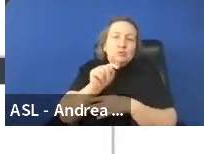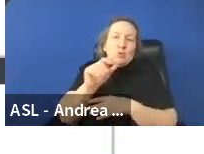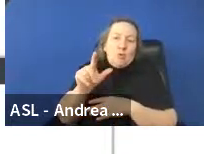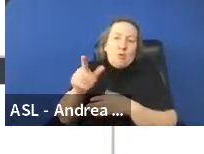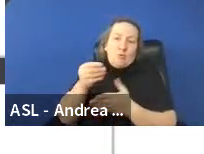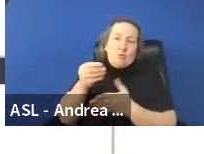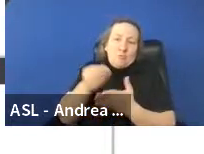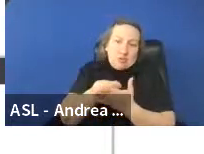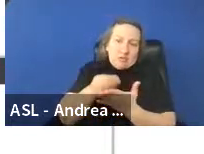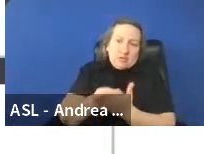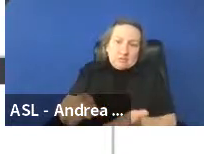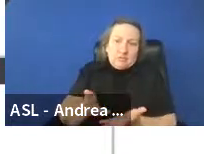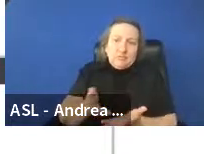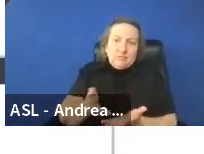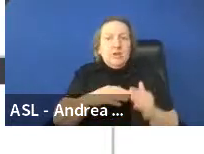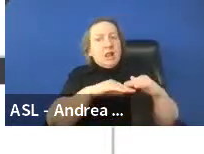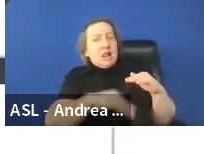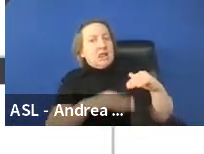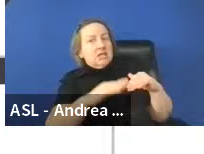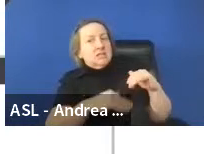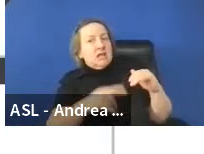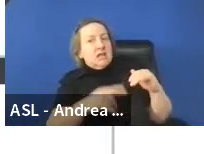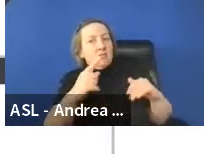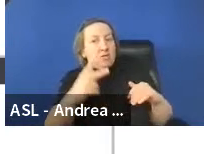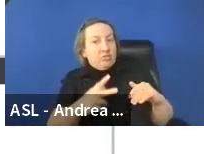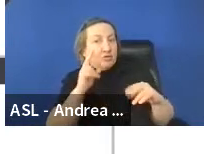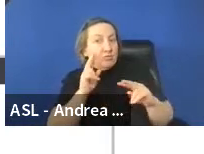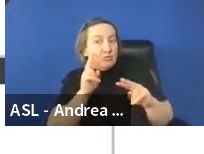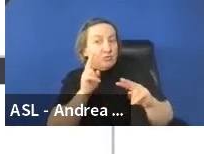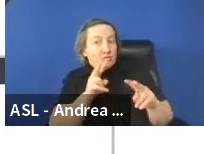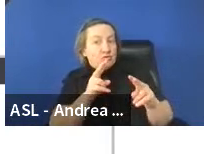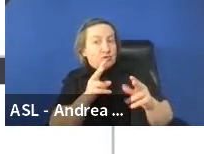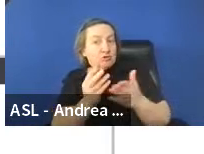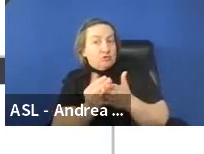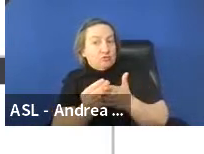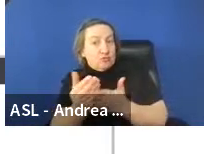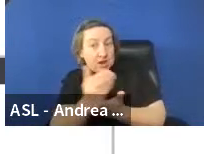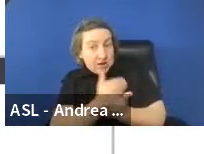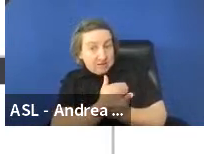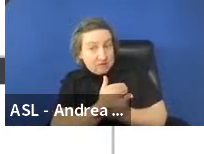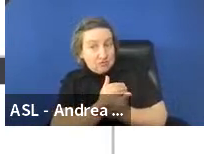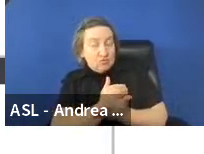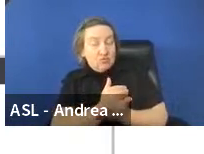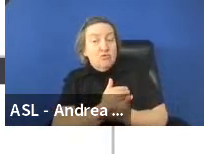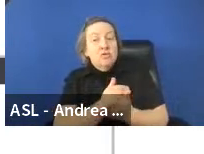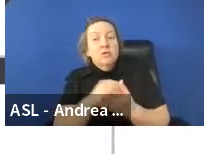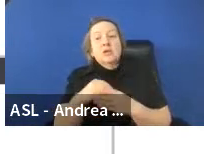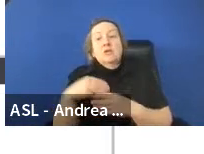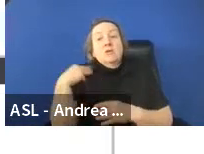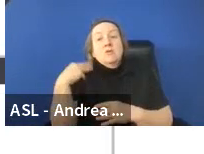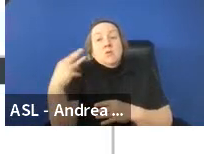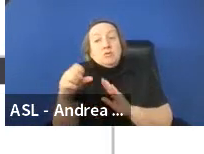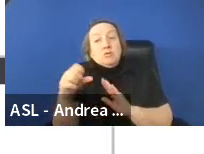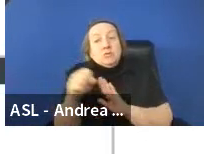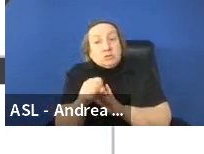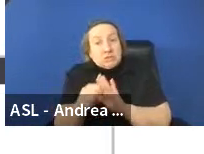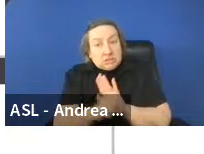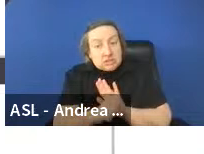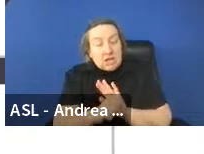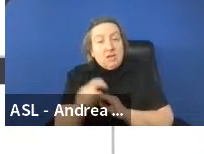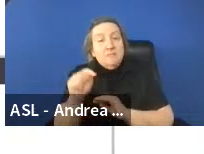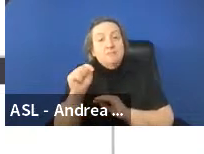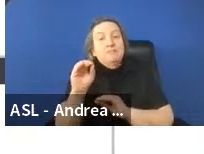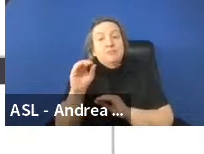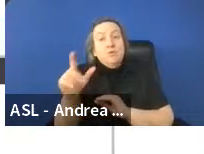so it's less than 1/3 of the projected revenue. And in Washington state, tolling